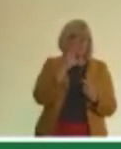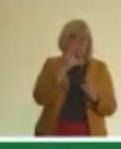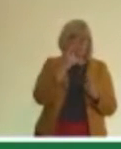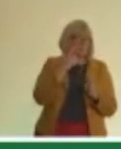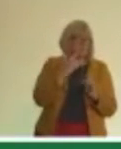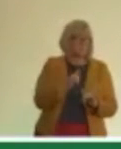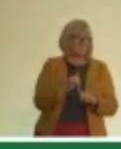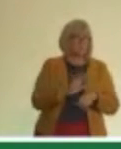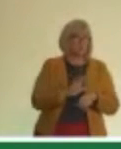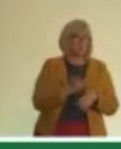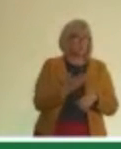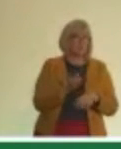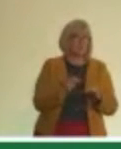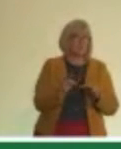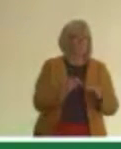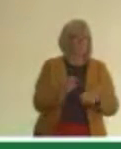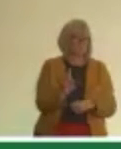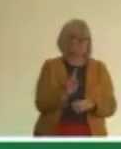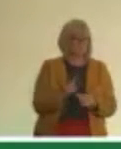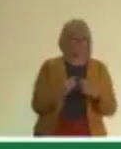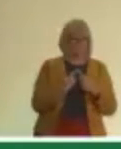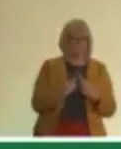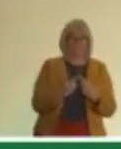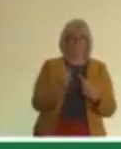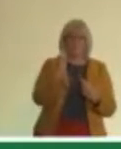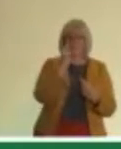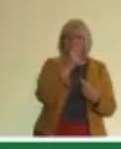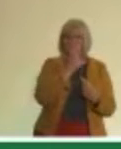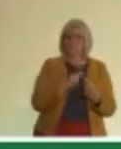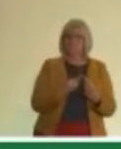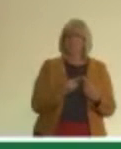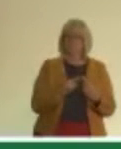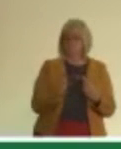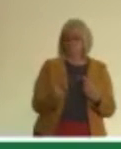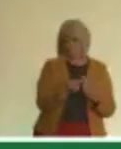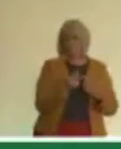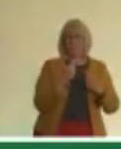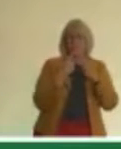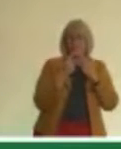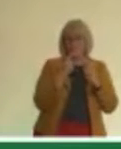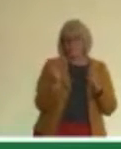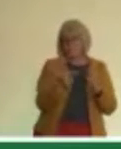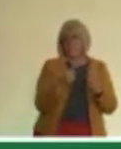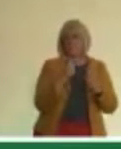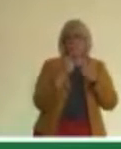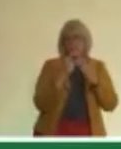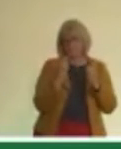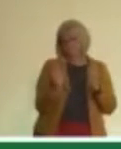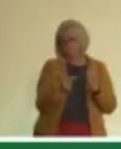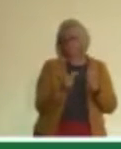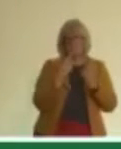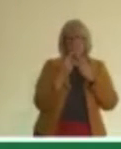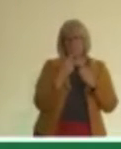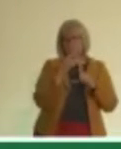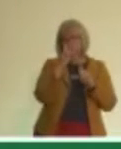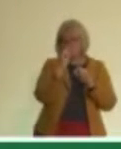Green tactics. 1, evidence. Just keep pointing to the data, wave it around in a report, say it, tweet it, whatever